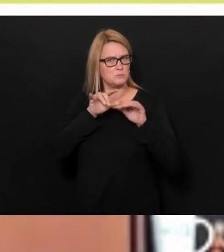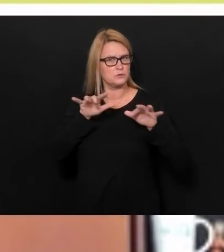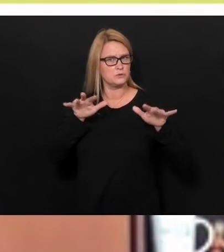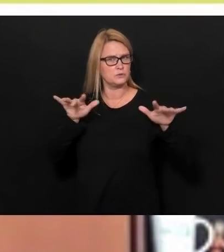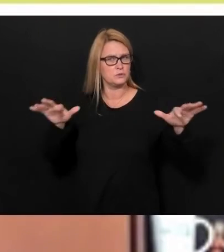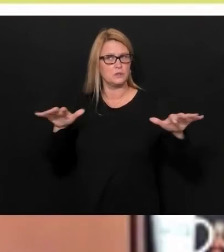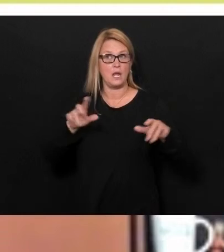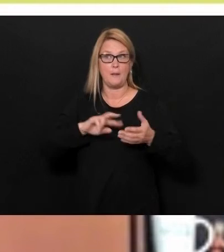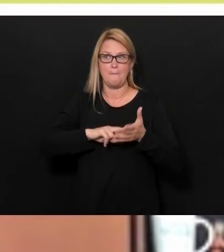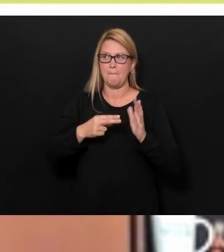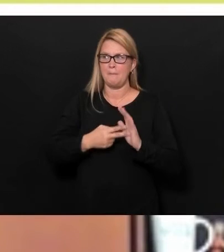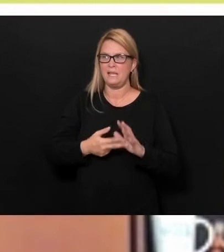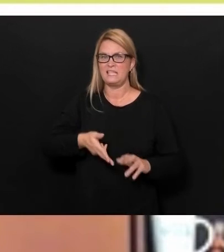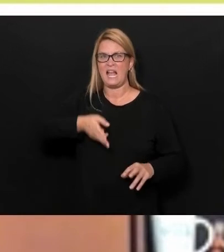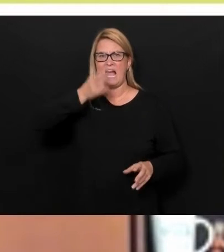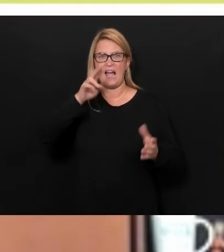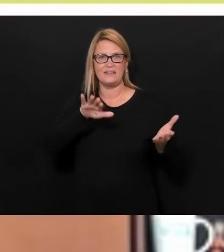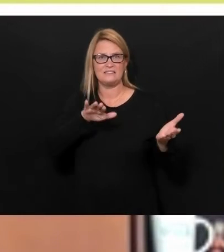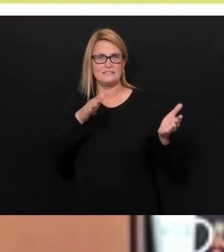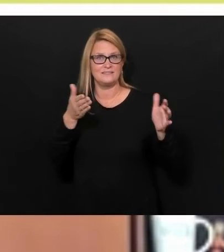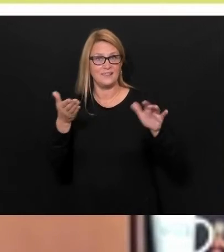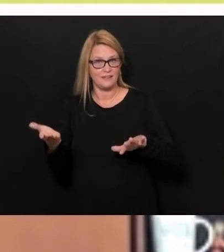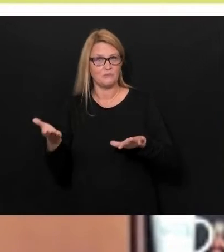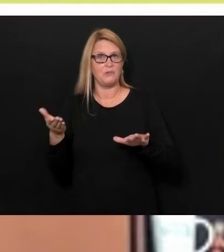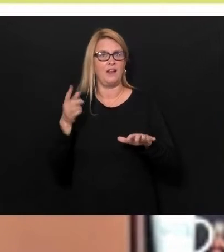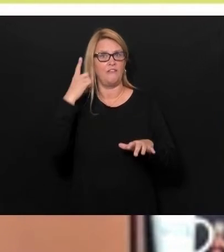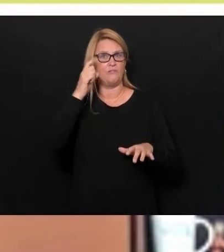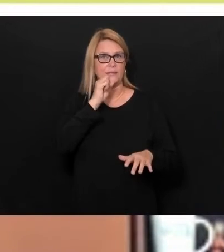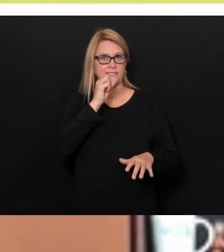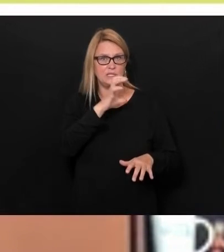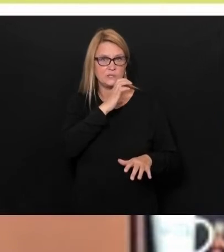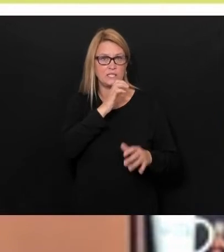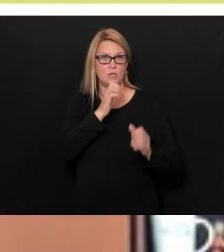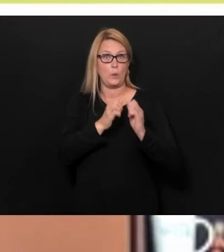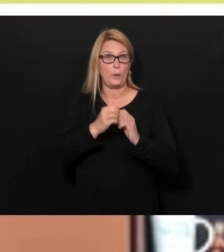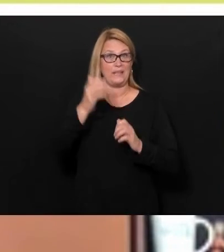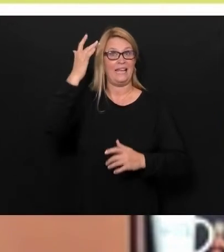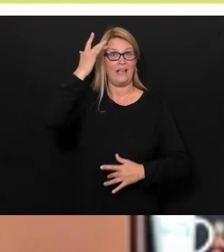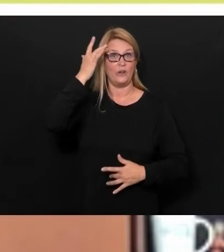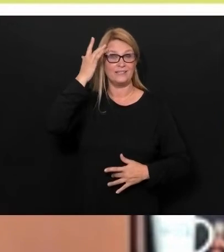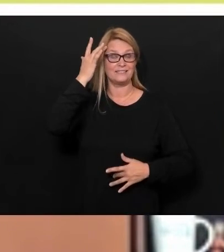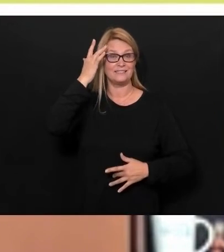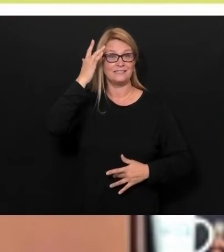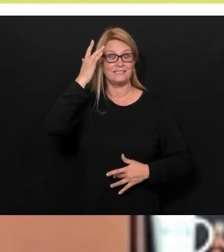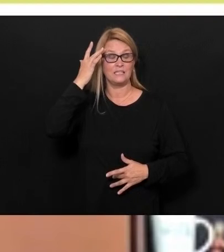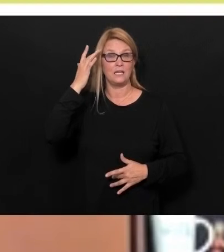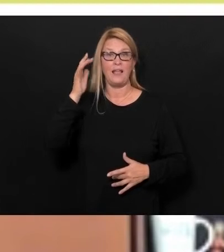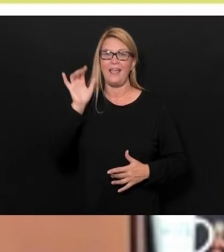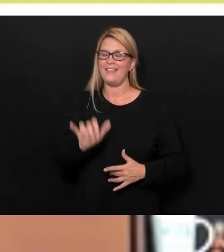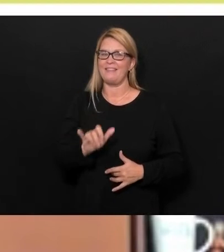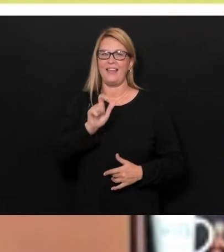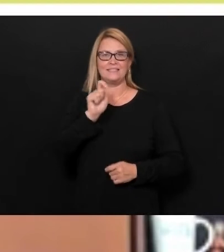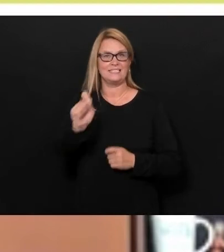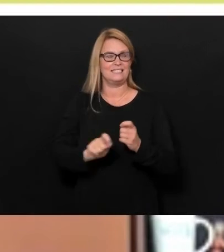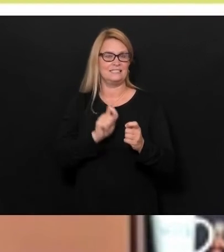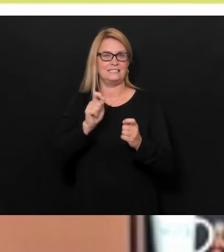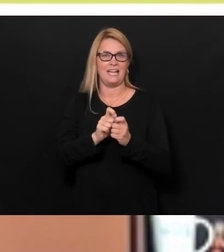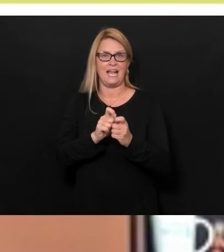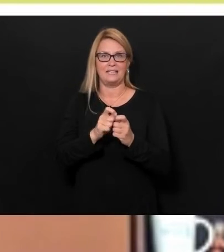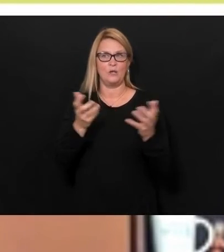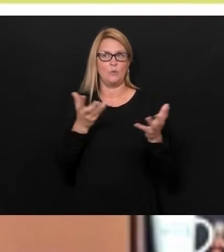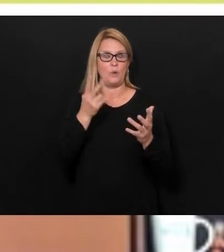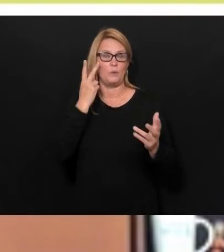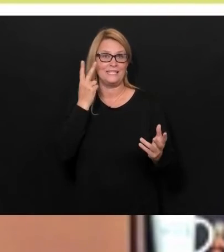death rate for elderly with underlying medical conditions. And that is the exact profile of folks that are in our skilled